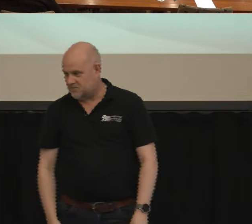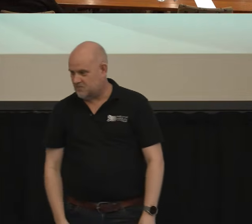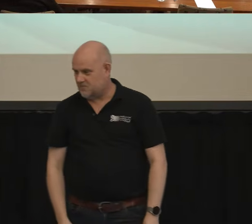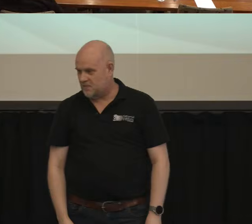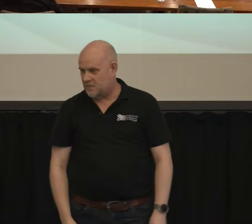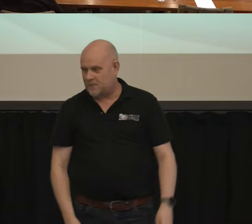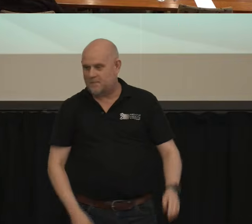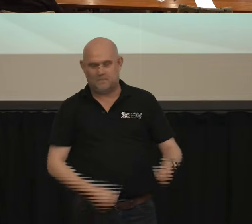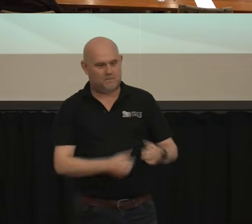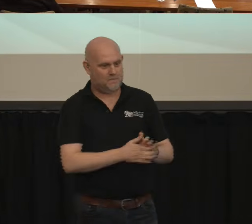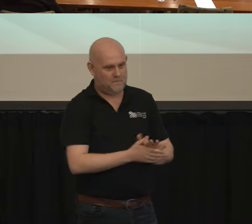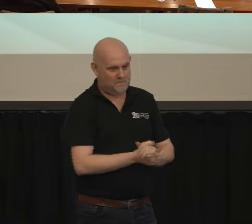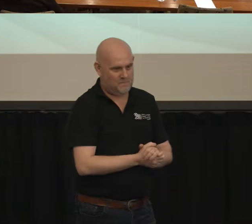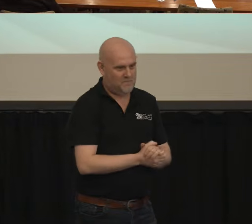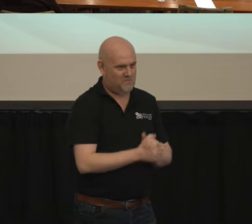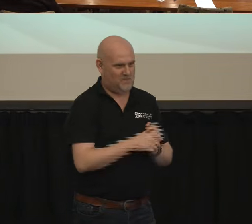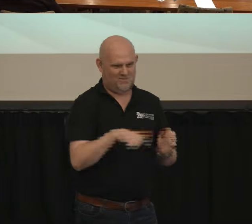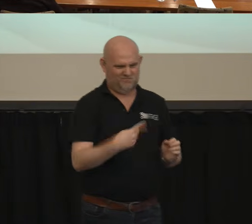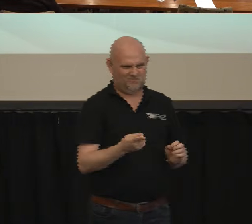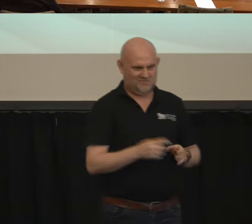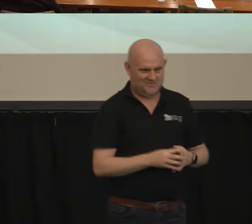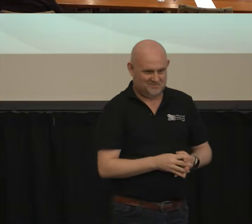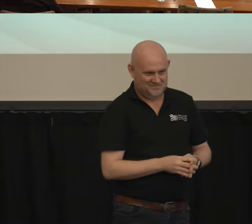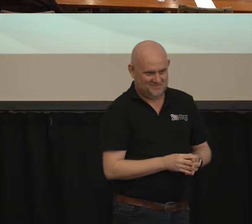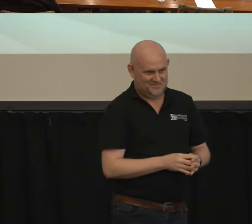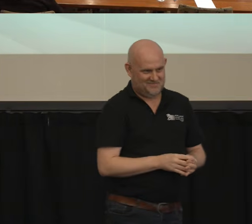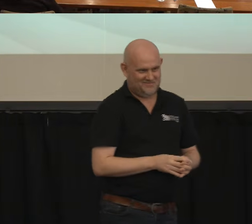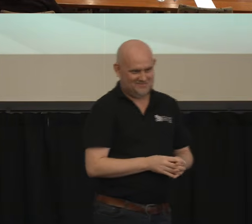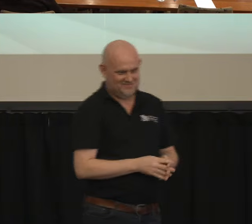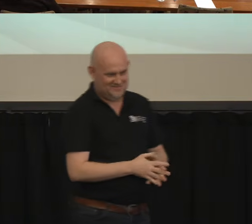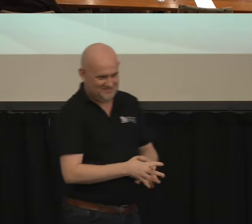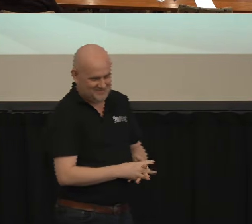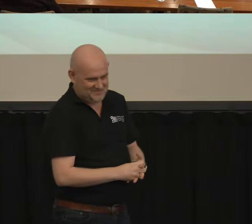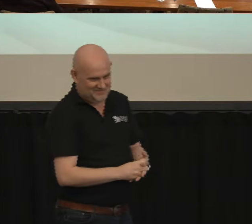you different resources.